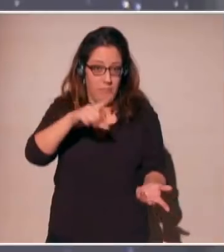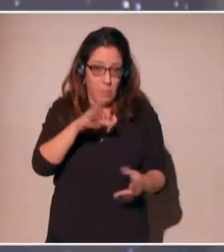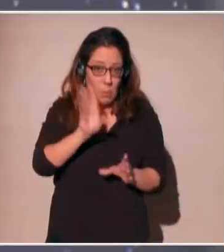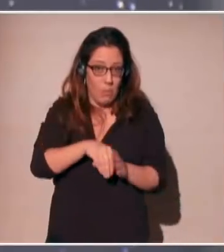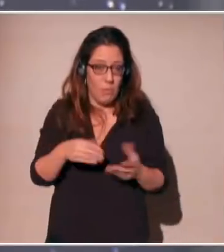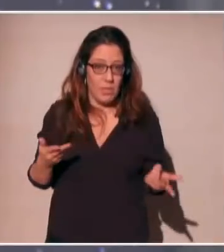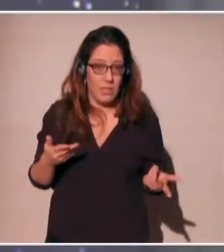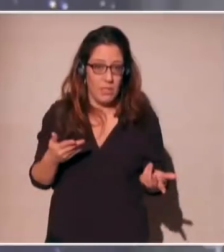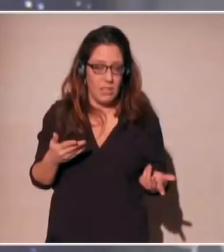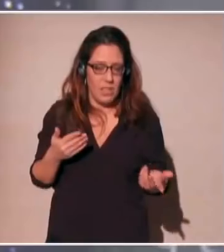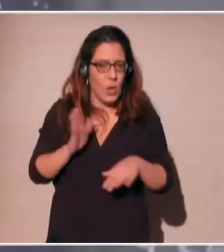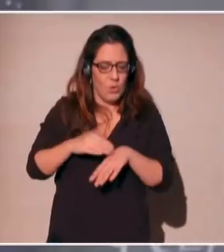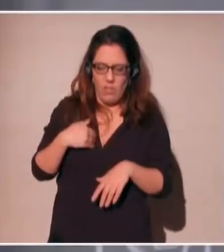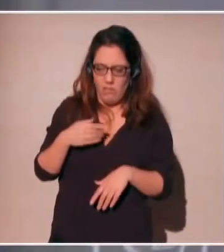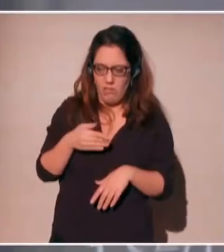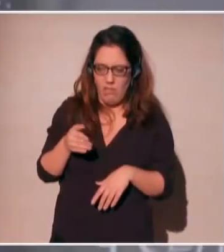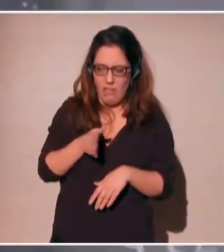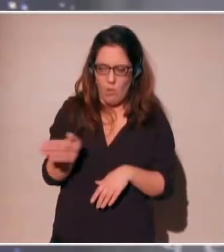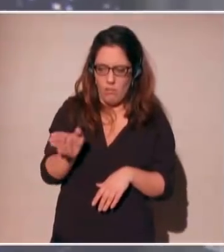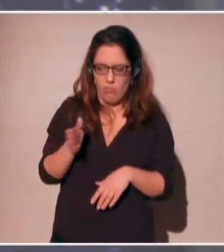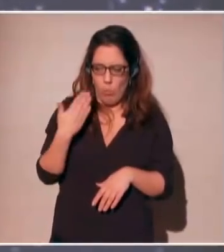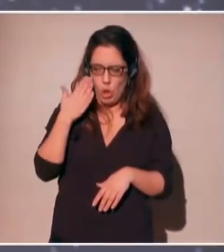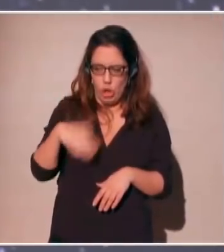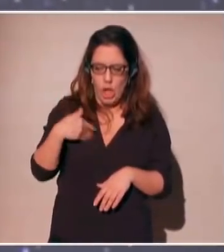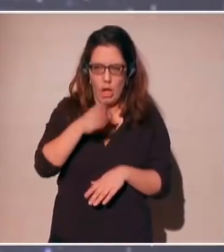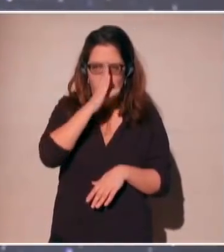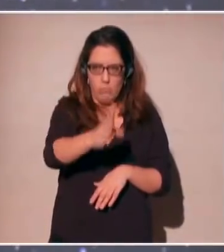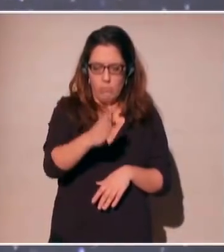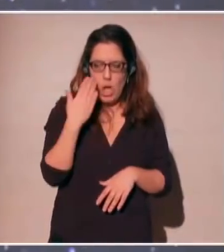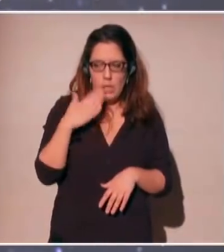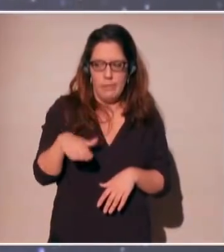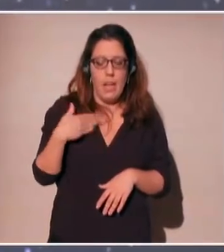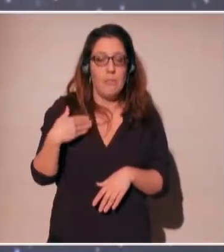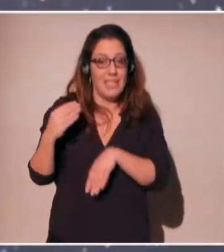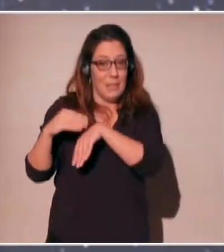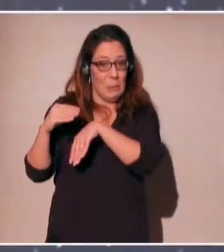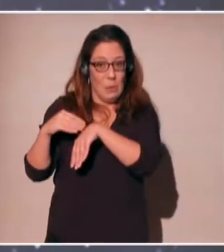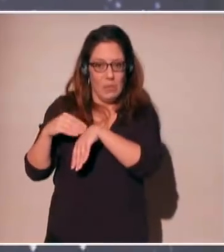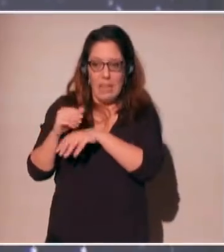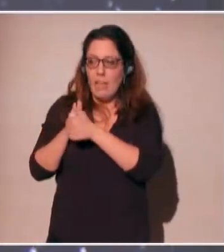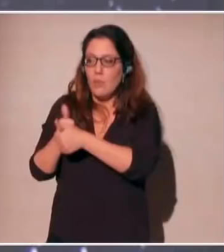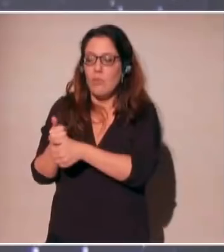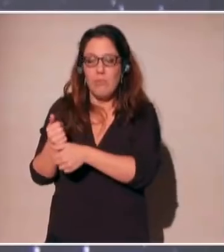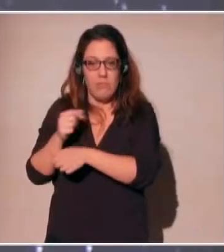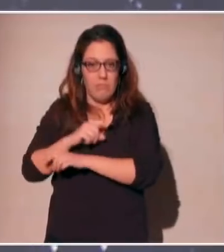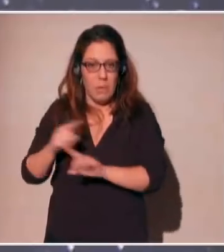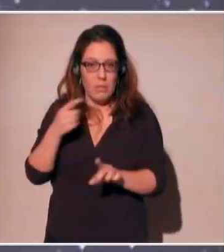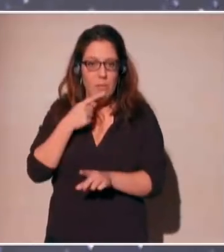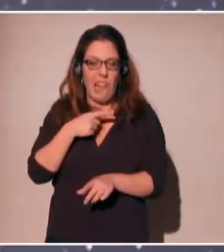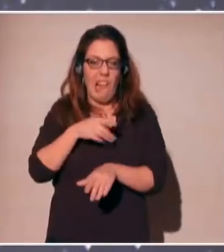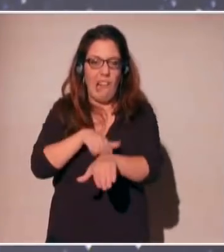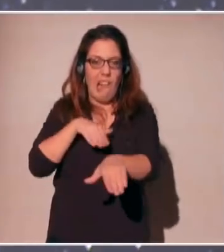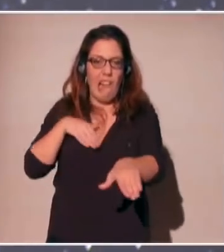time you do as the computer says. So same thing will happen for us in healthcare at some point, and we will trust the computers. This opens